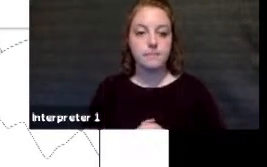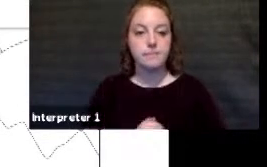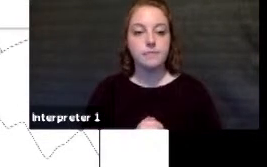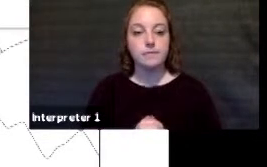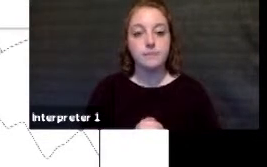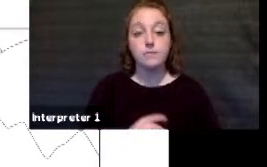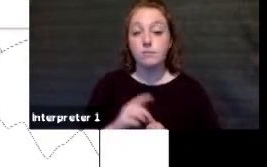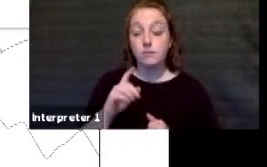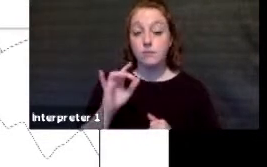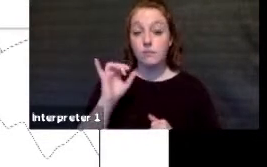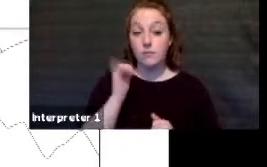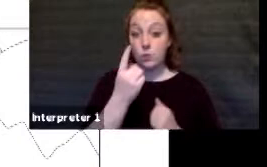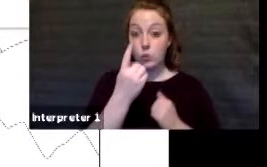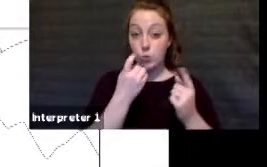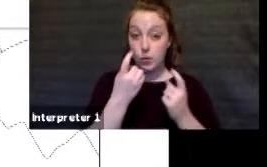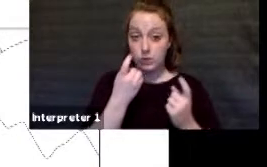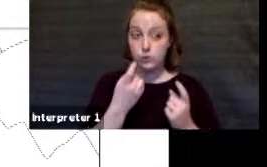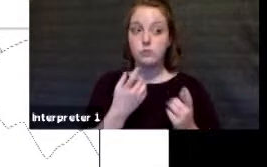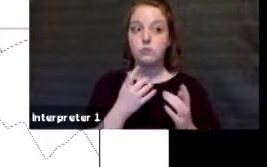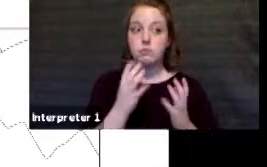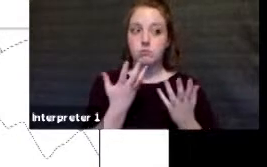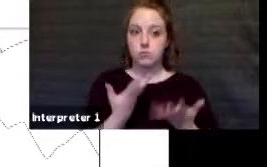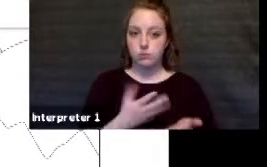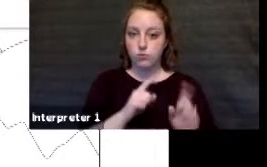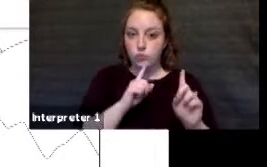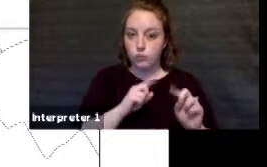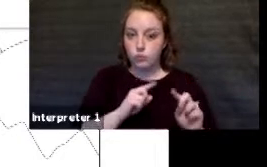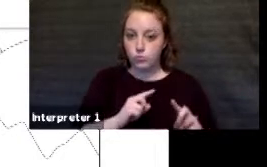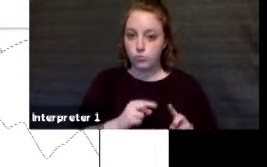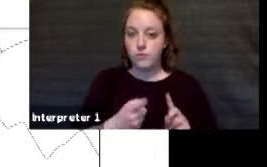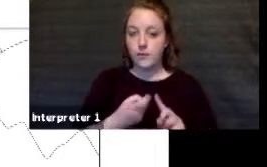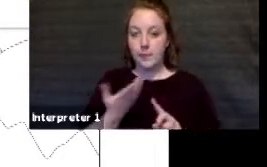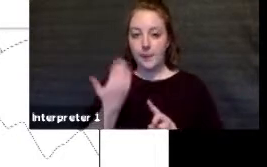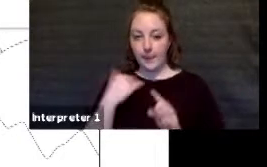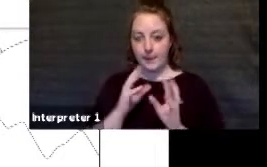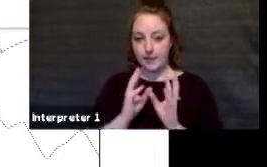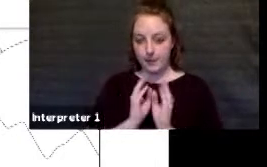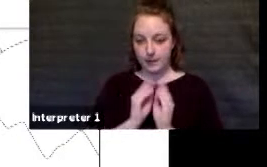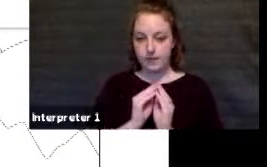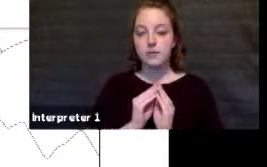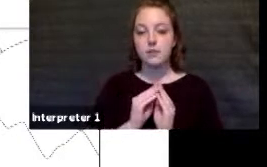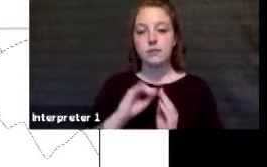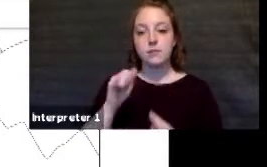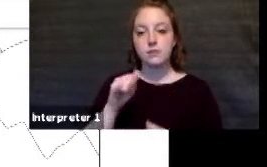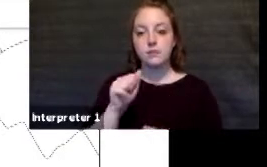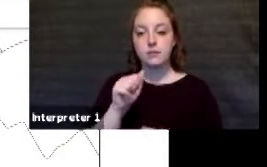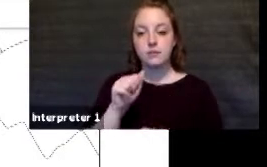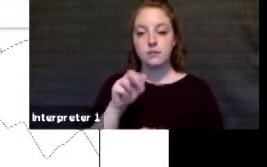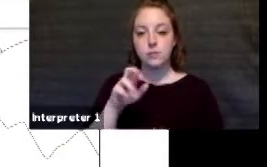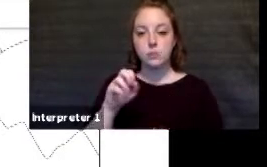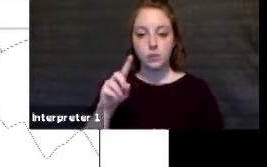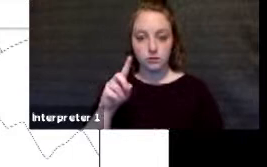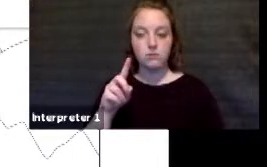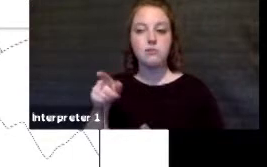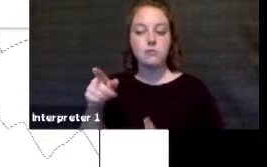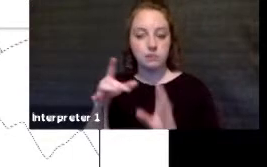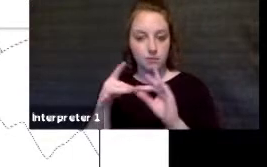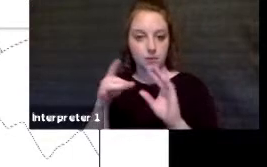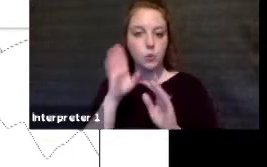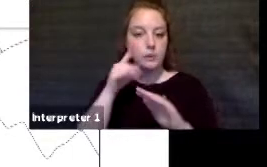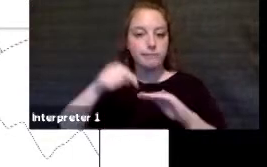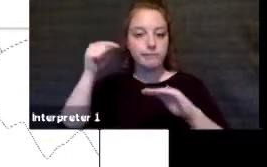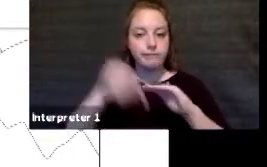questions that I was going to hit on following up on from our last meeting. As Jared noted earlier, we'll be going much more in depth with our